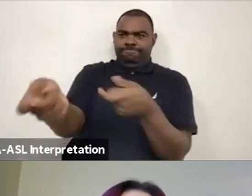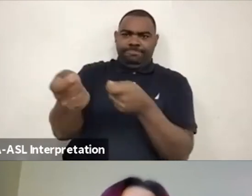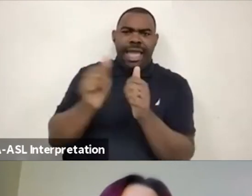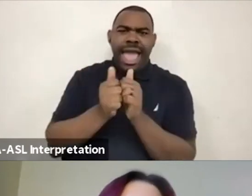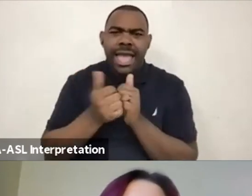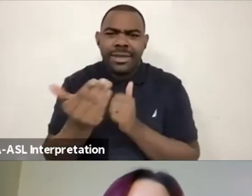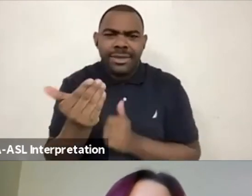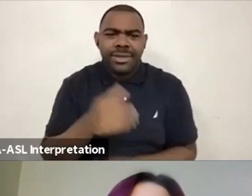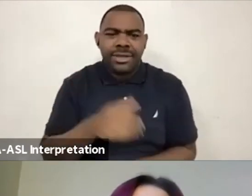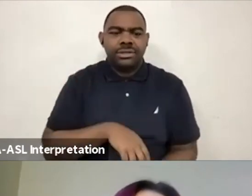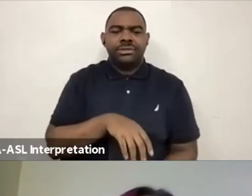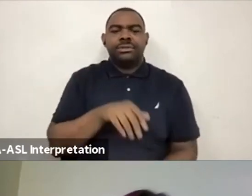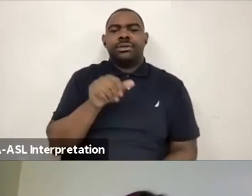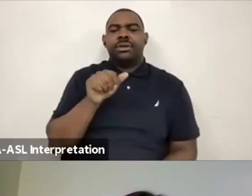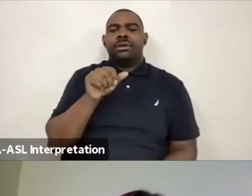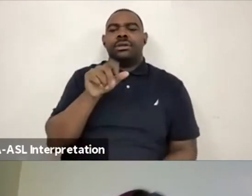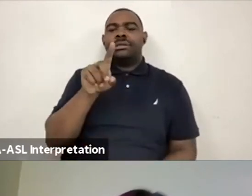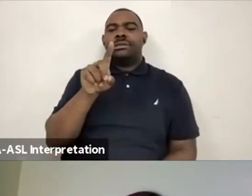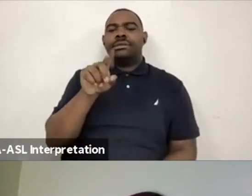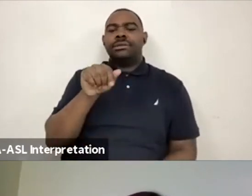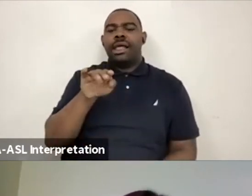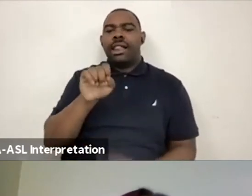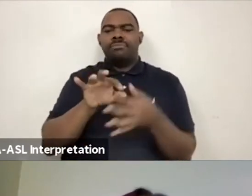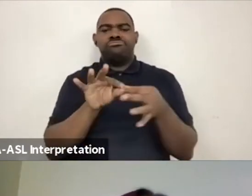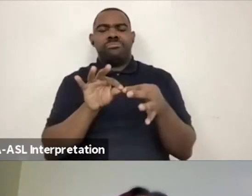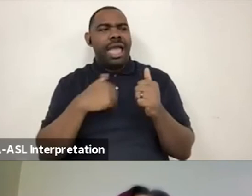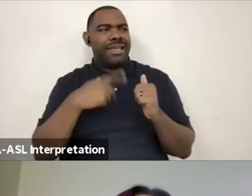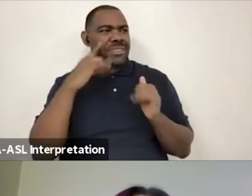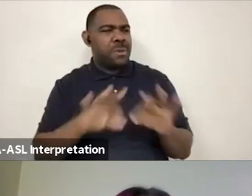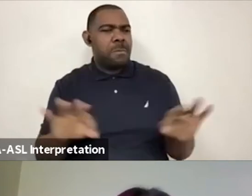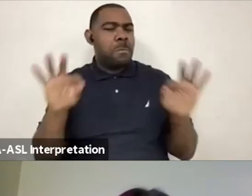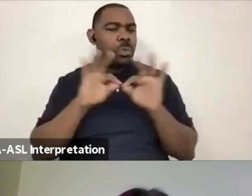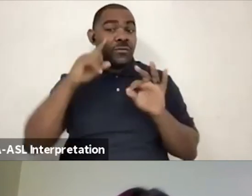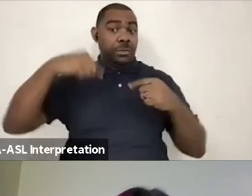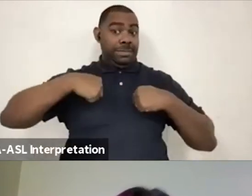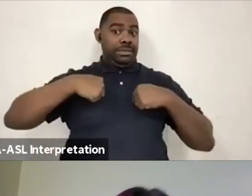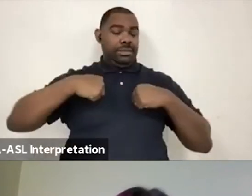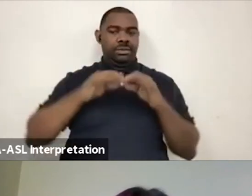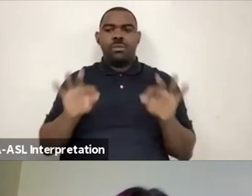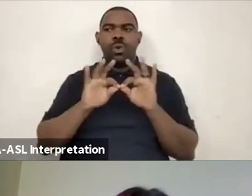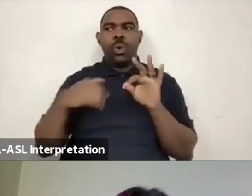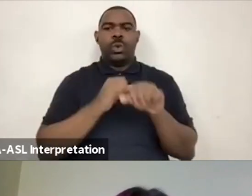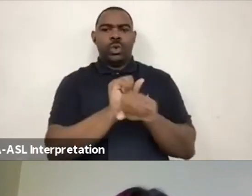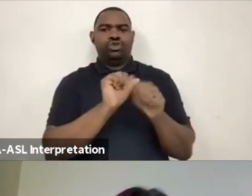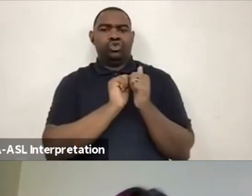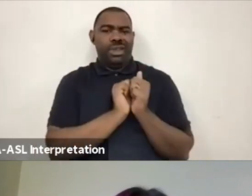Well, I think the most important part, as I think about it, is that we work together. I mean, that is really, like,